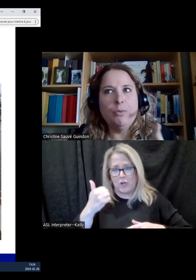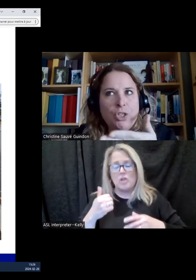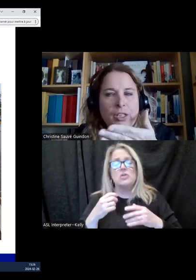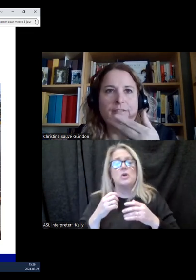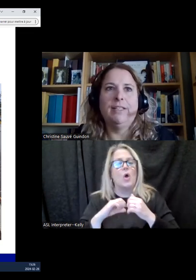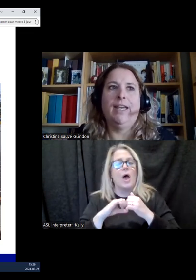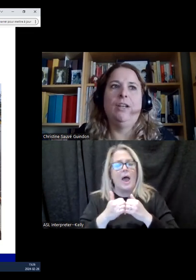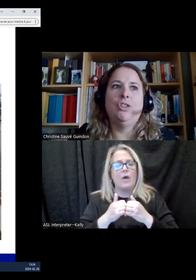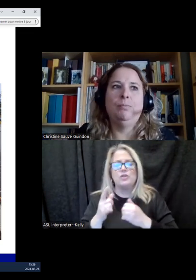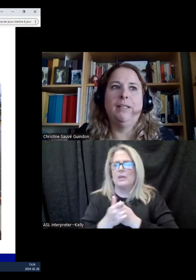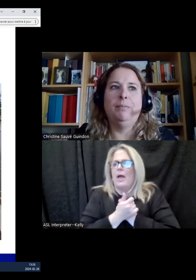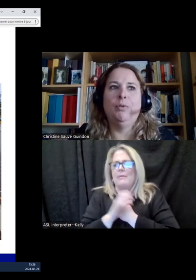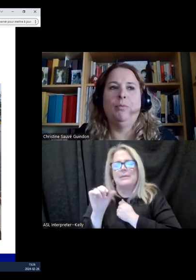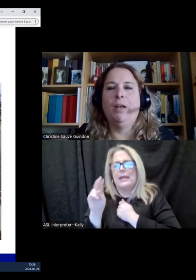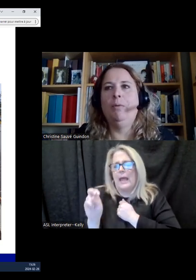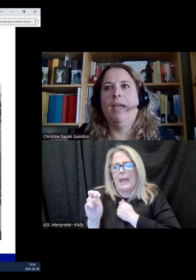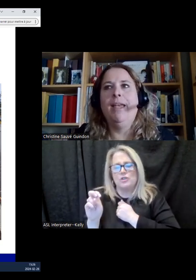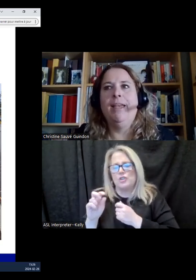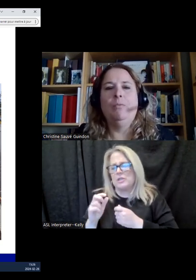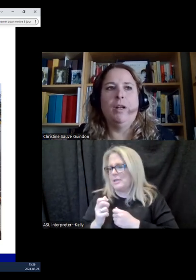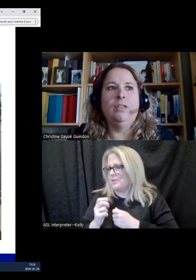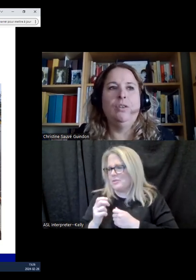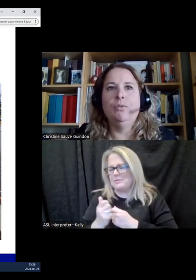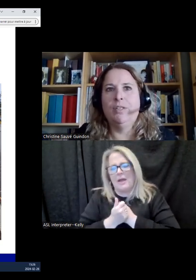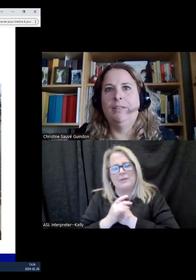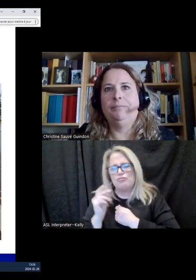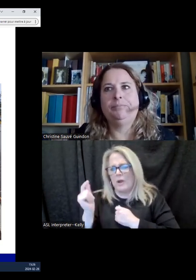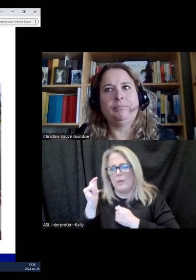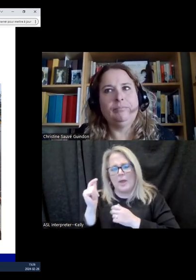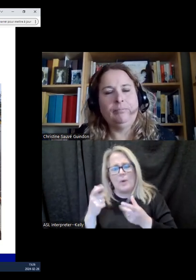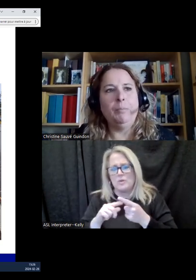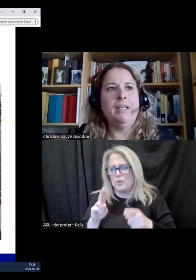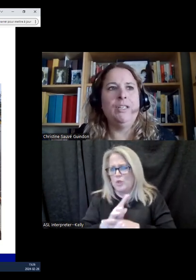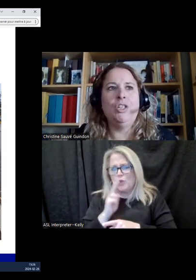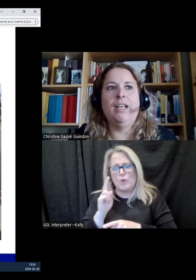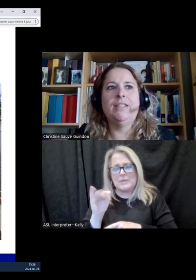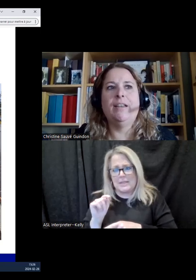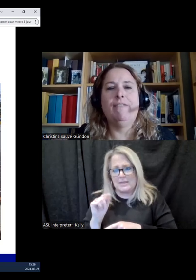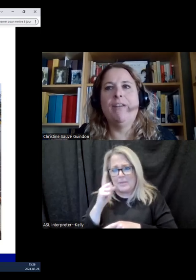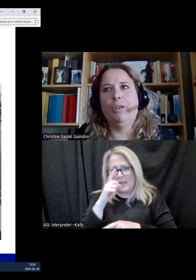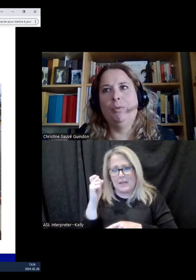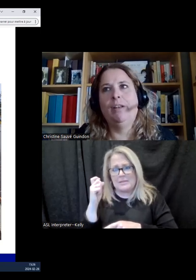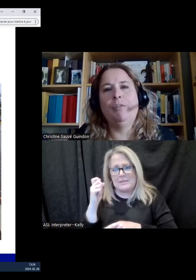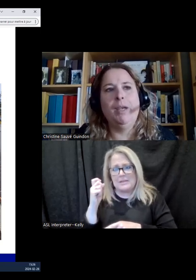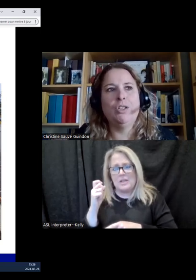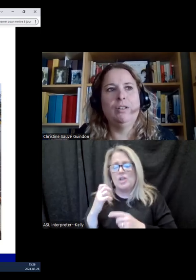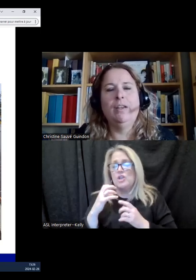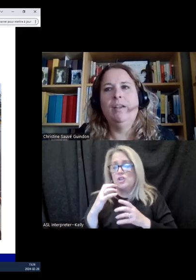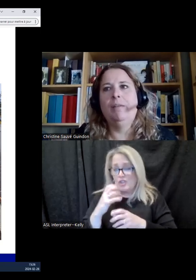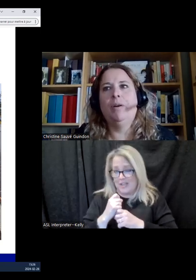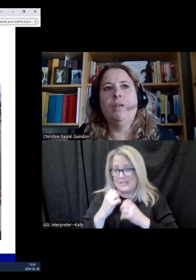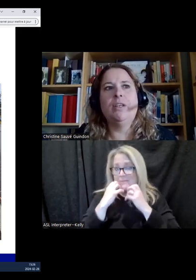how she loved the cane. She picked up to it right away, wanted to use it. because she gets valuable